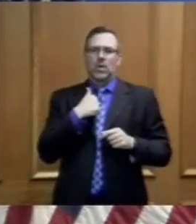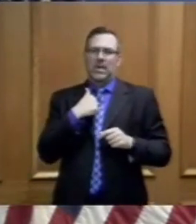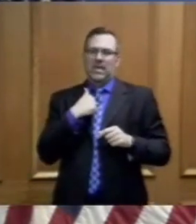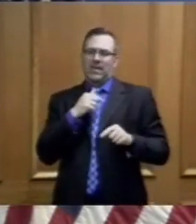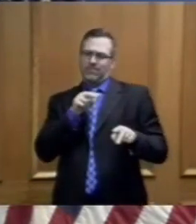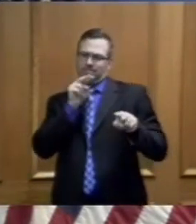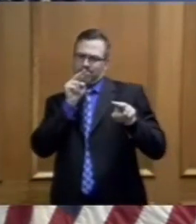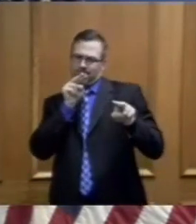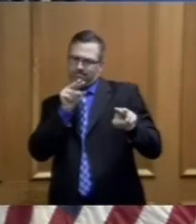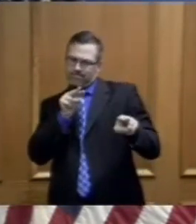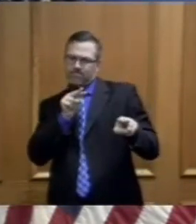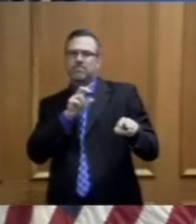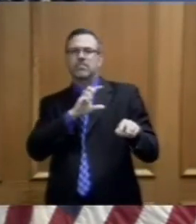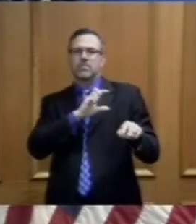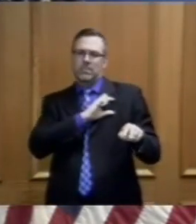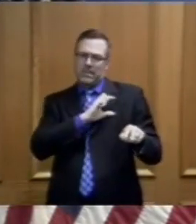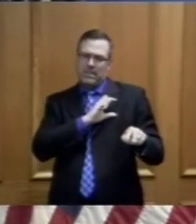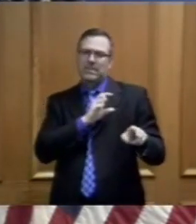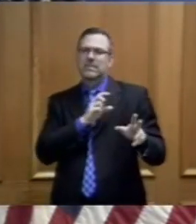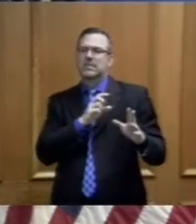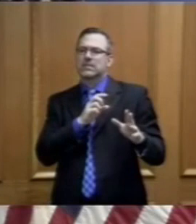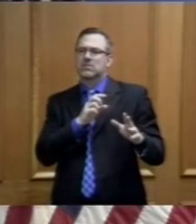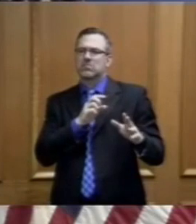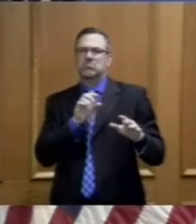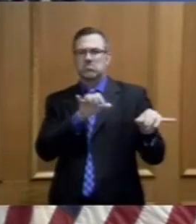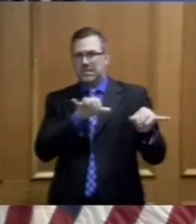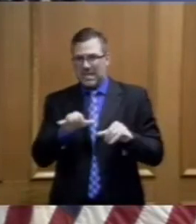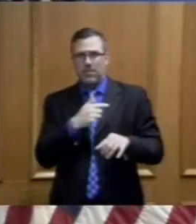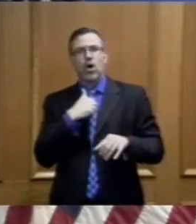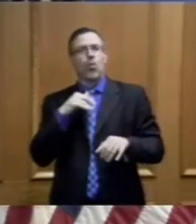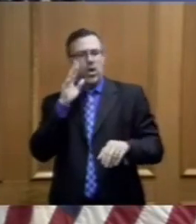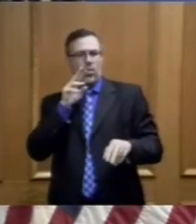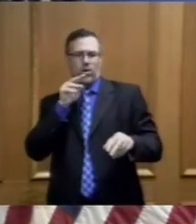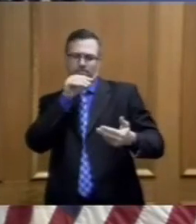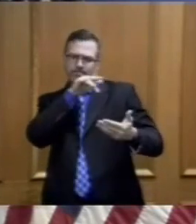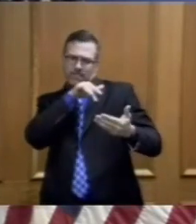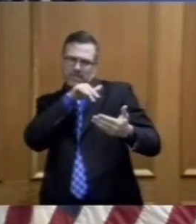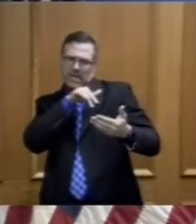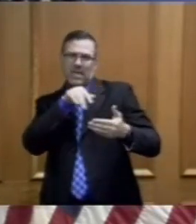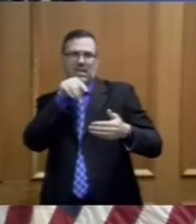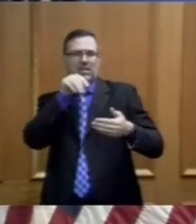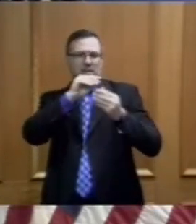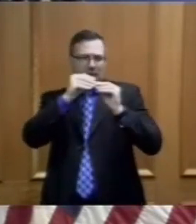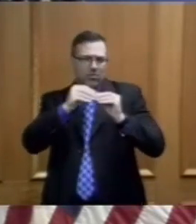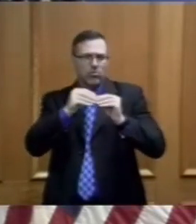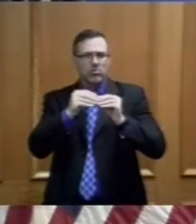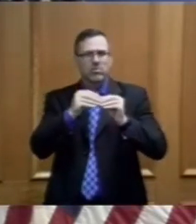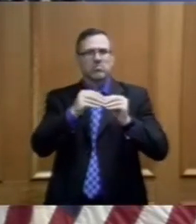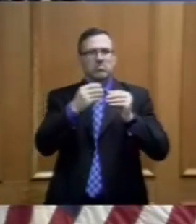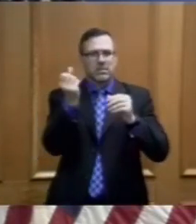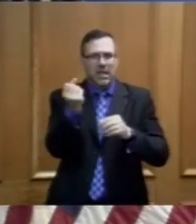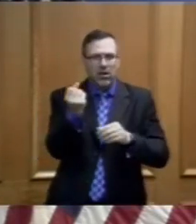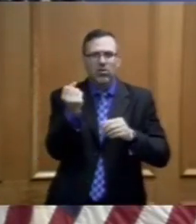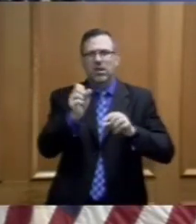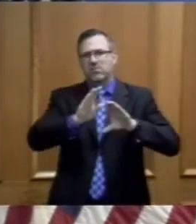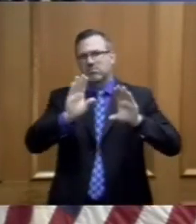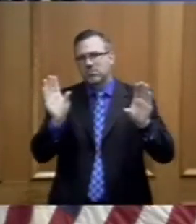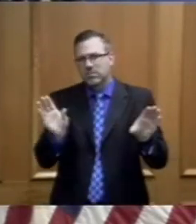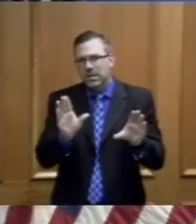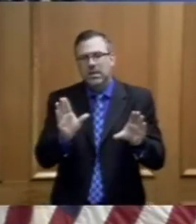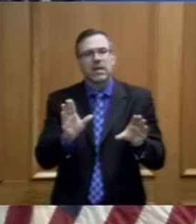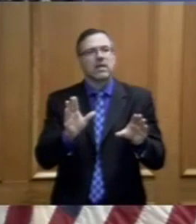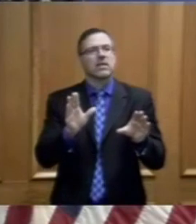enforcement necessity, and we'll do the same thing. We'll watch this over the weekend, over the days ahead, and we'll take appropriate